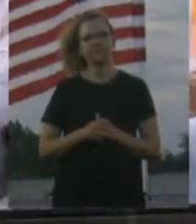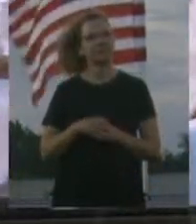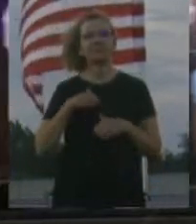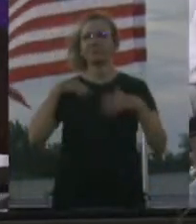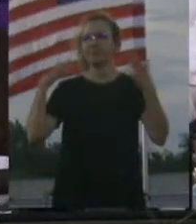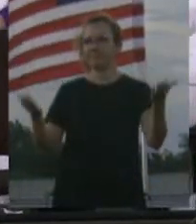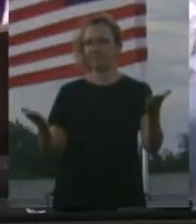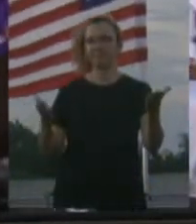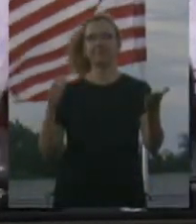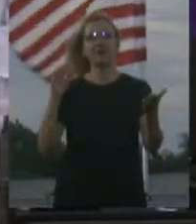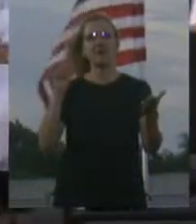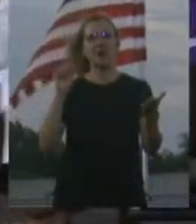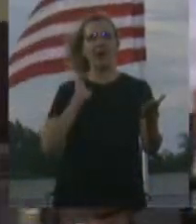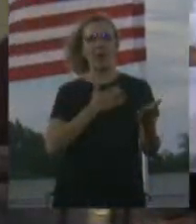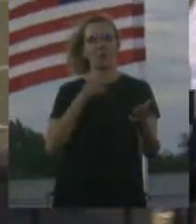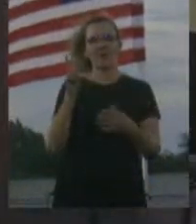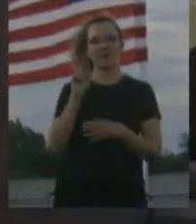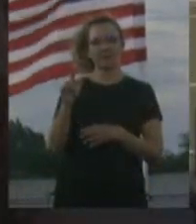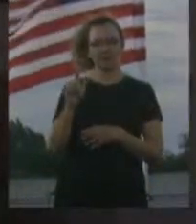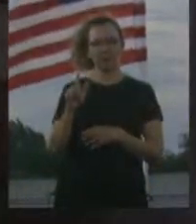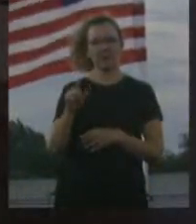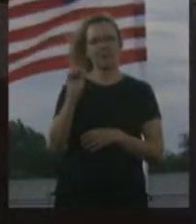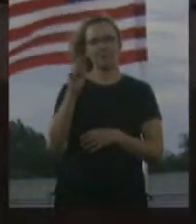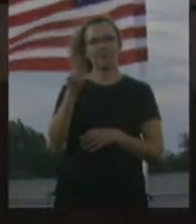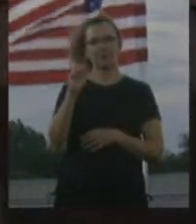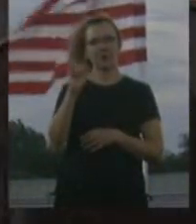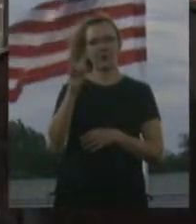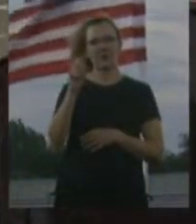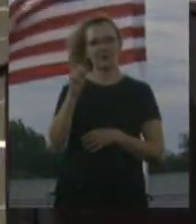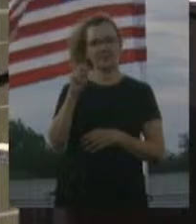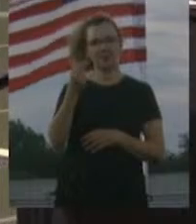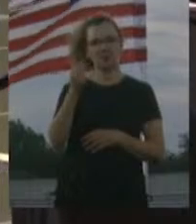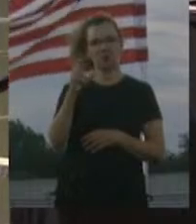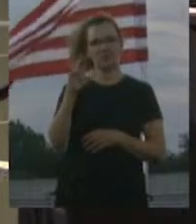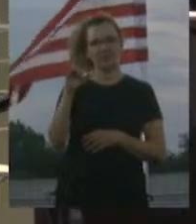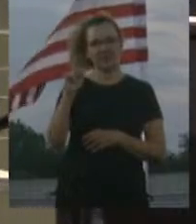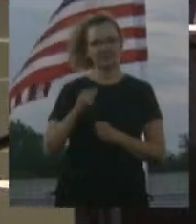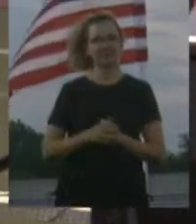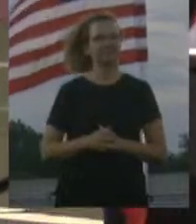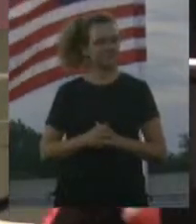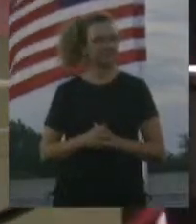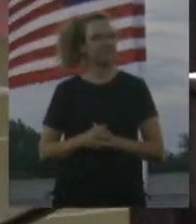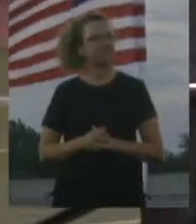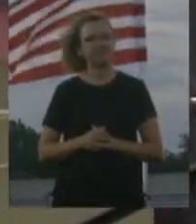I present our valedictorian, Mr. Aiden Garcia.